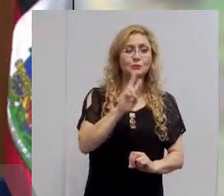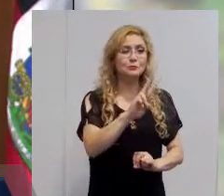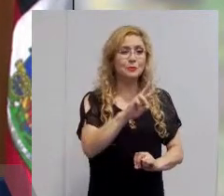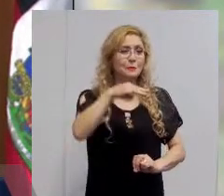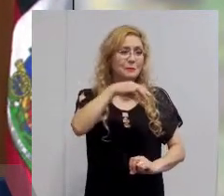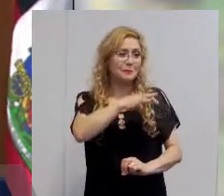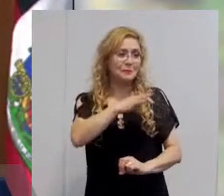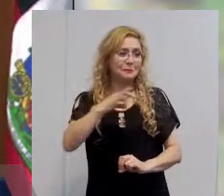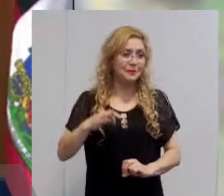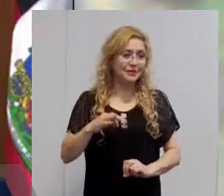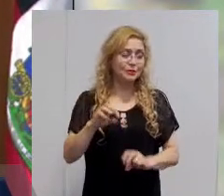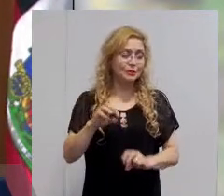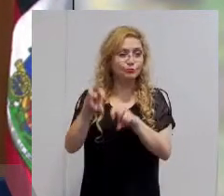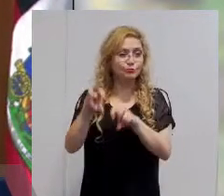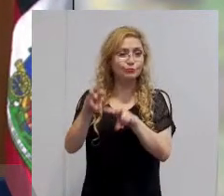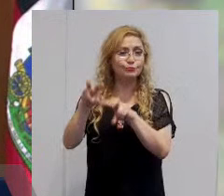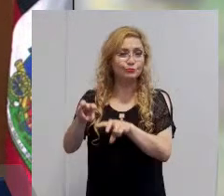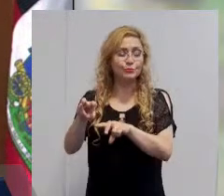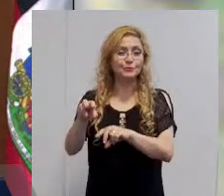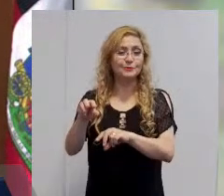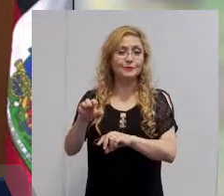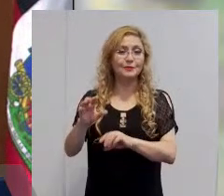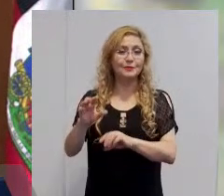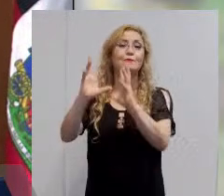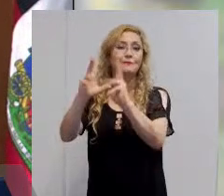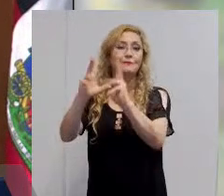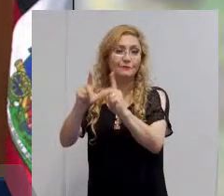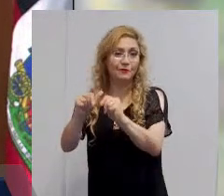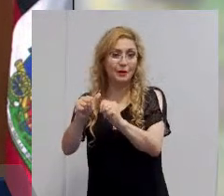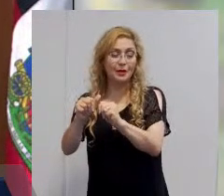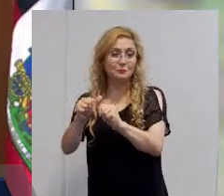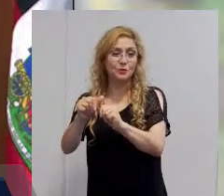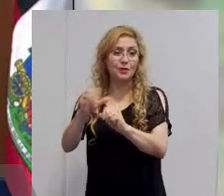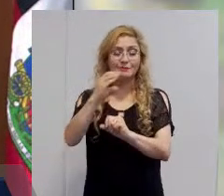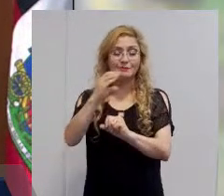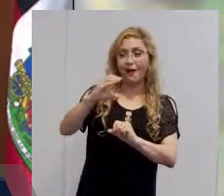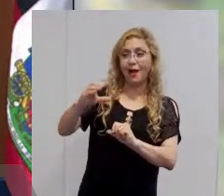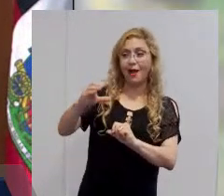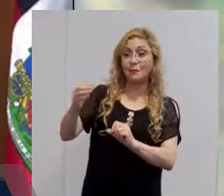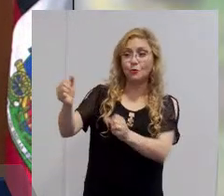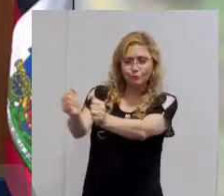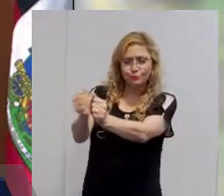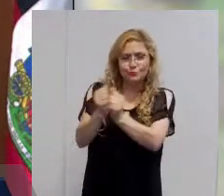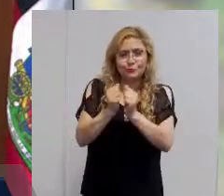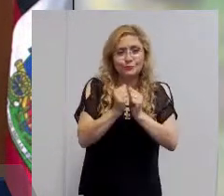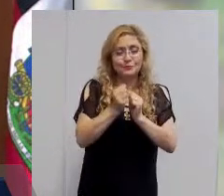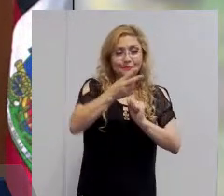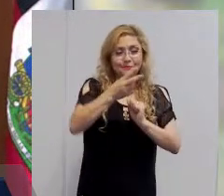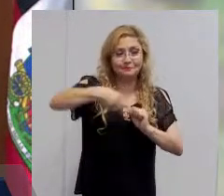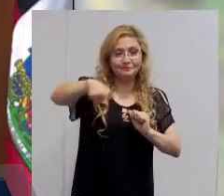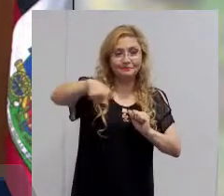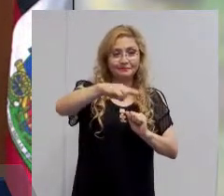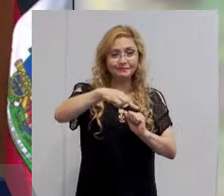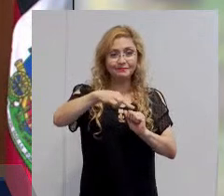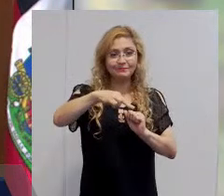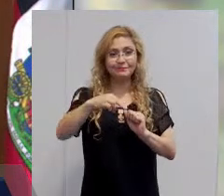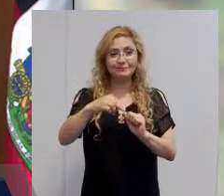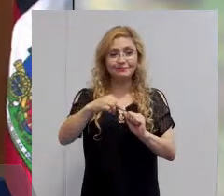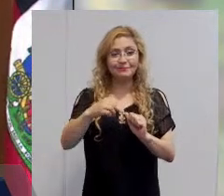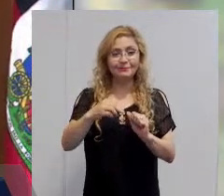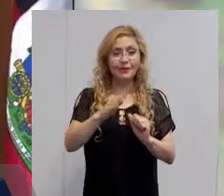distinguished ministers and vice ministers of agriculture and family farming and rural